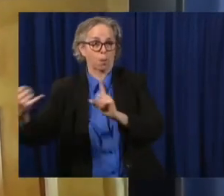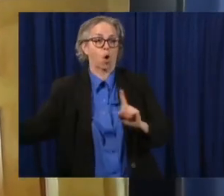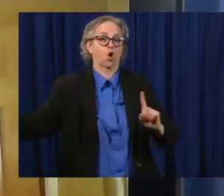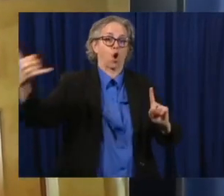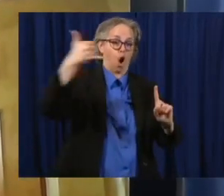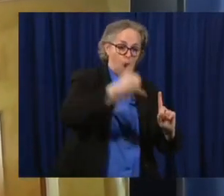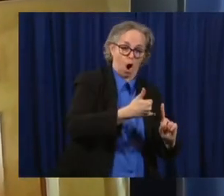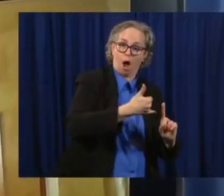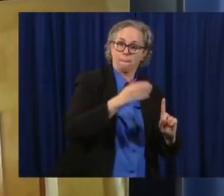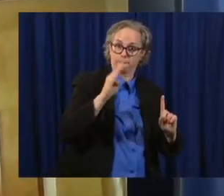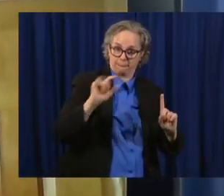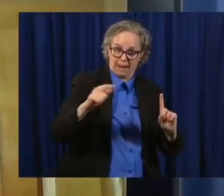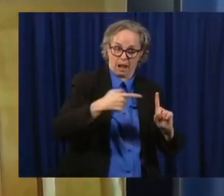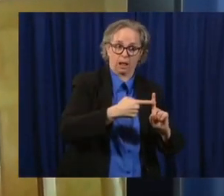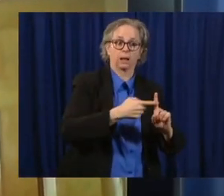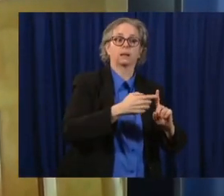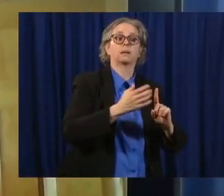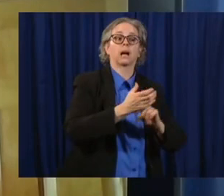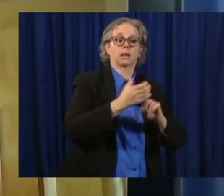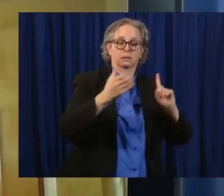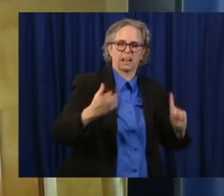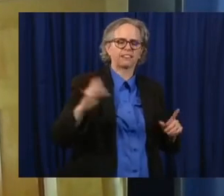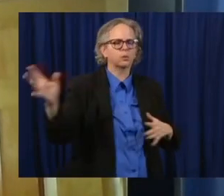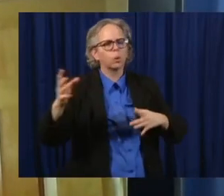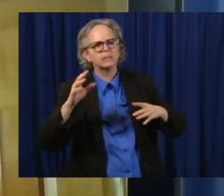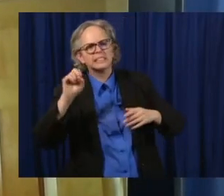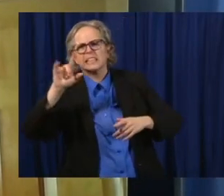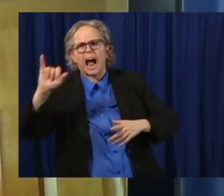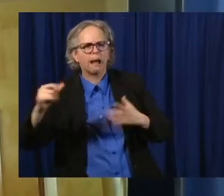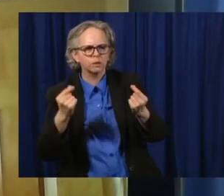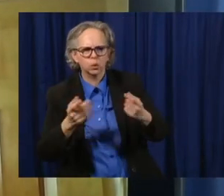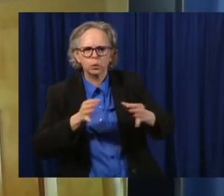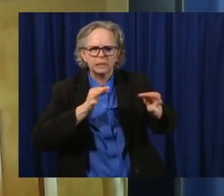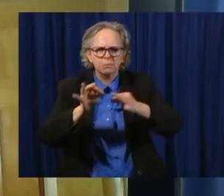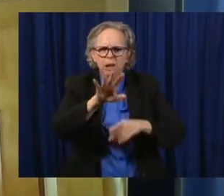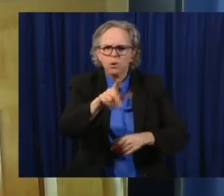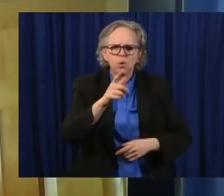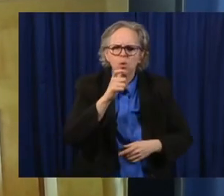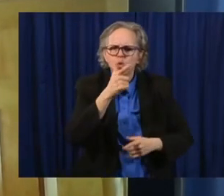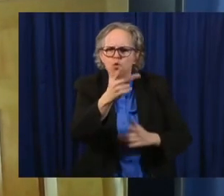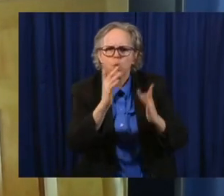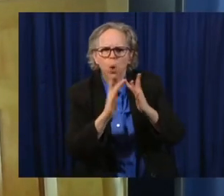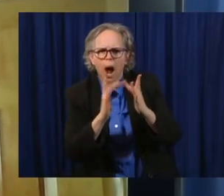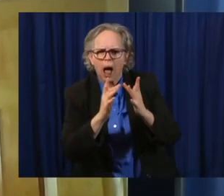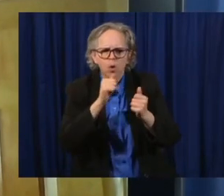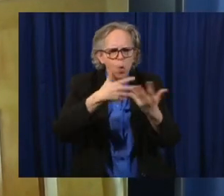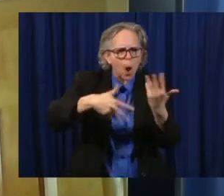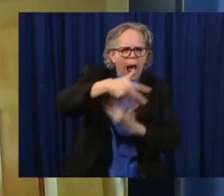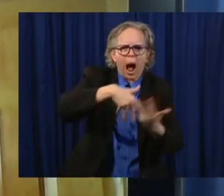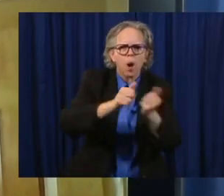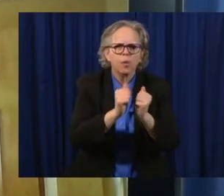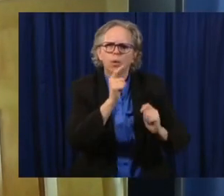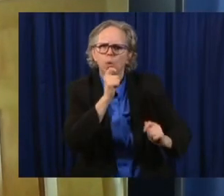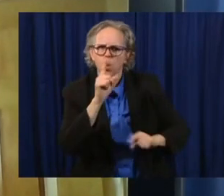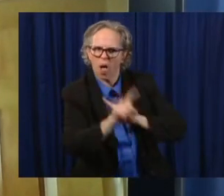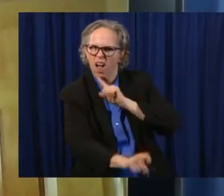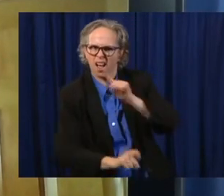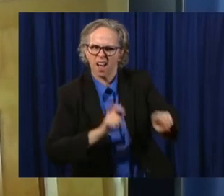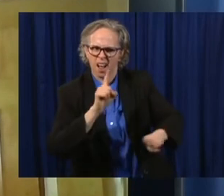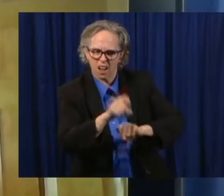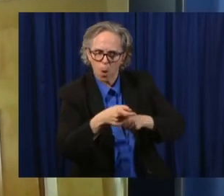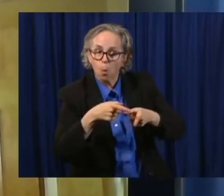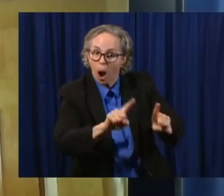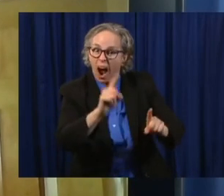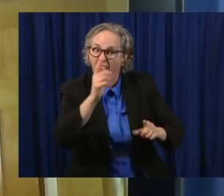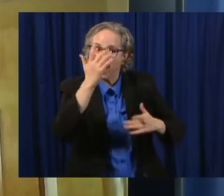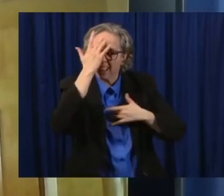have a conversation with him about who he may have been in contact, not only while he was ill, but for the 48 hours before